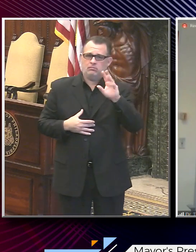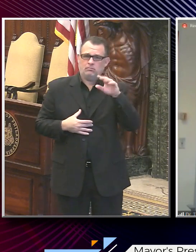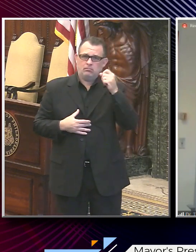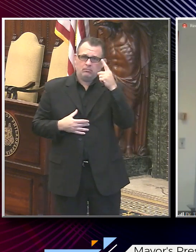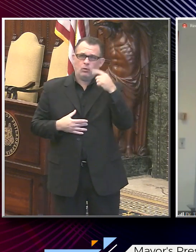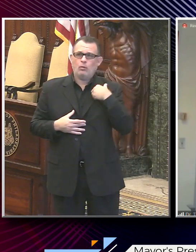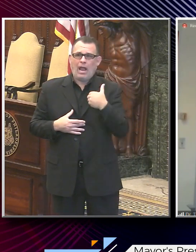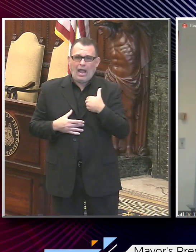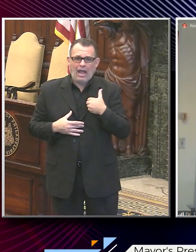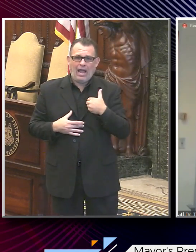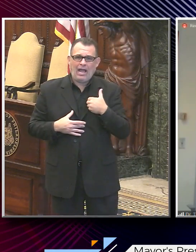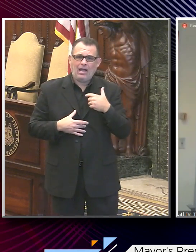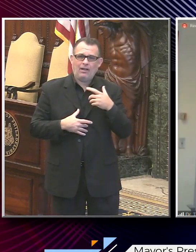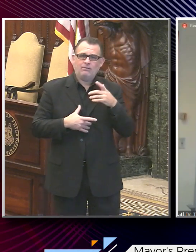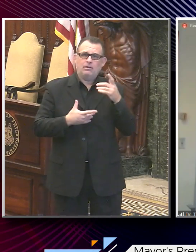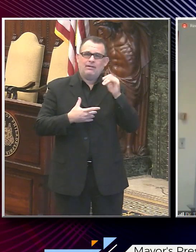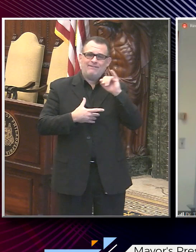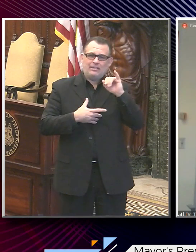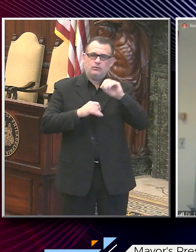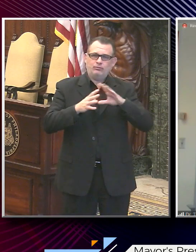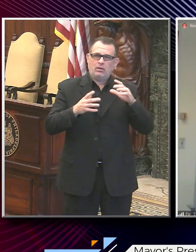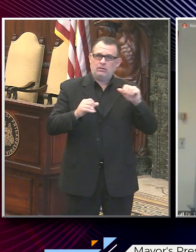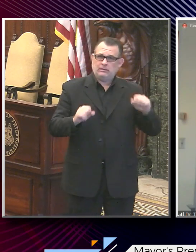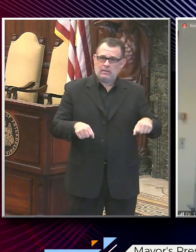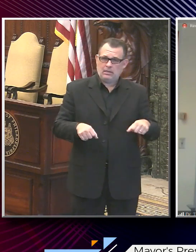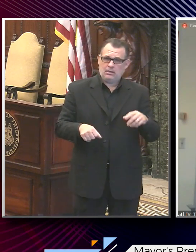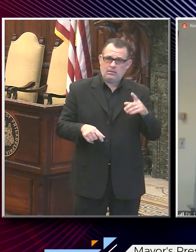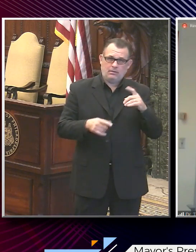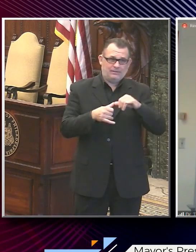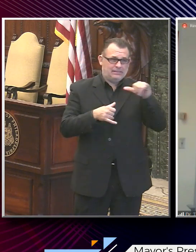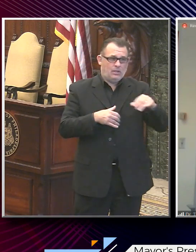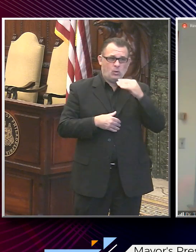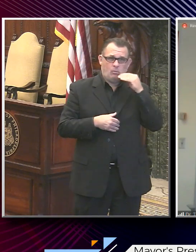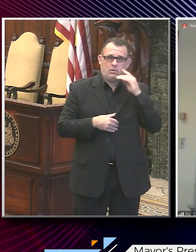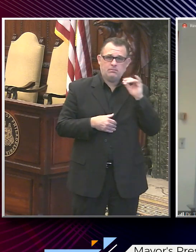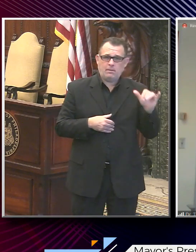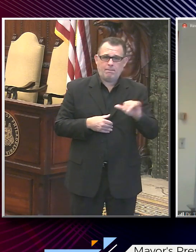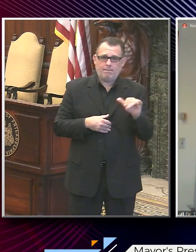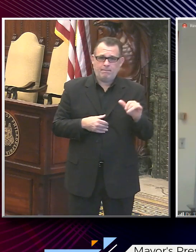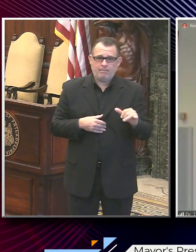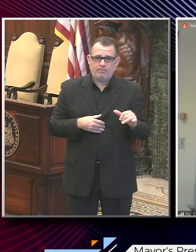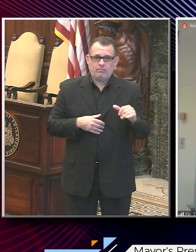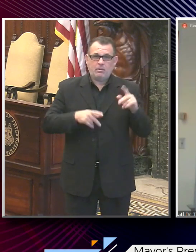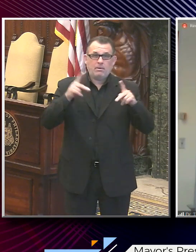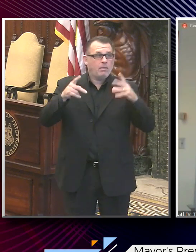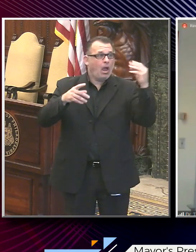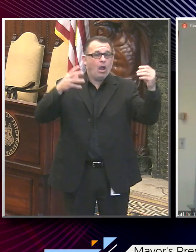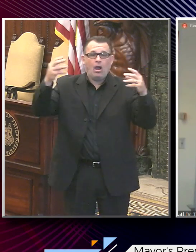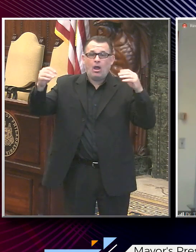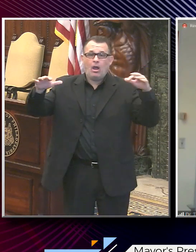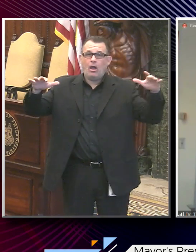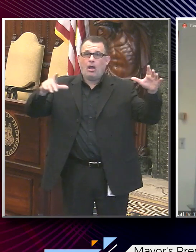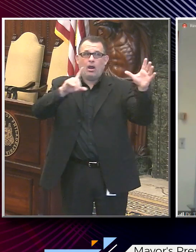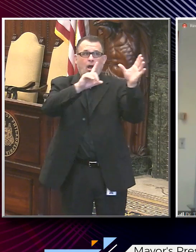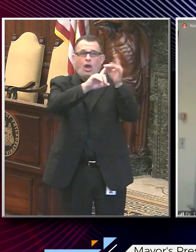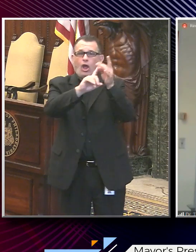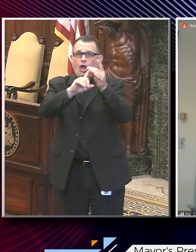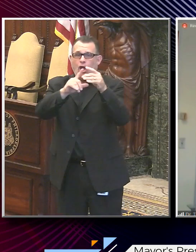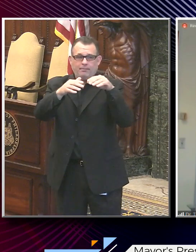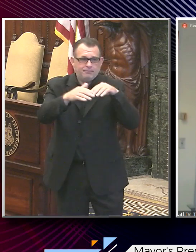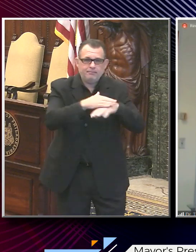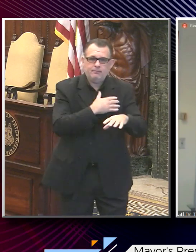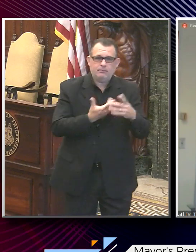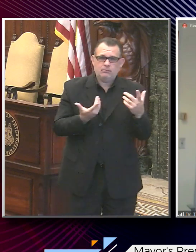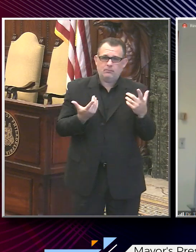infection going anywhere, and even staying home. There's some risk for some people who are going out, and as you learn, the greatest risk is exposure to your relatives.